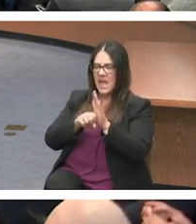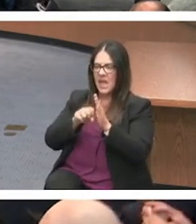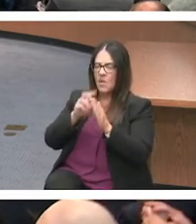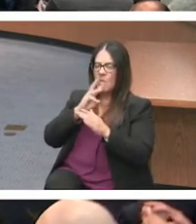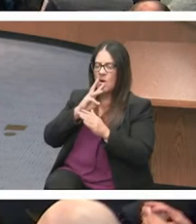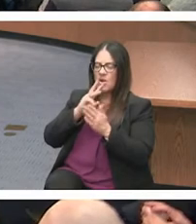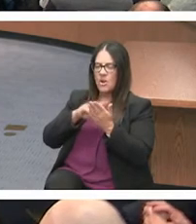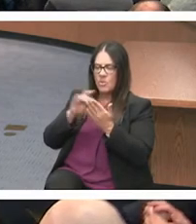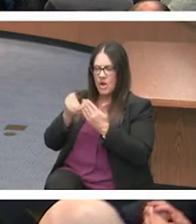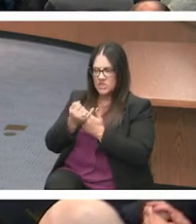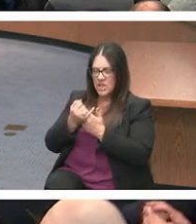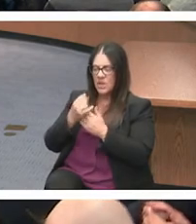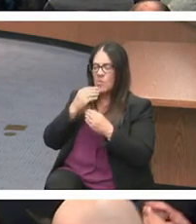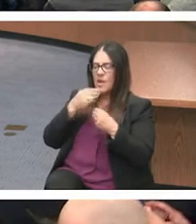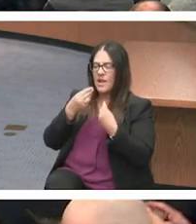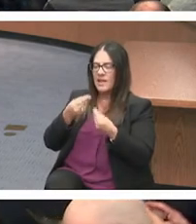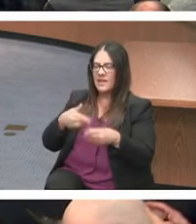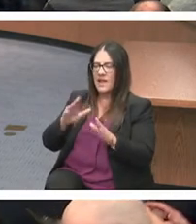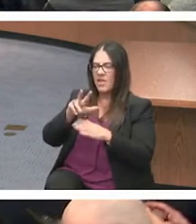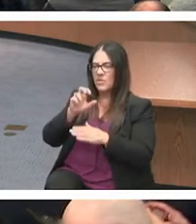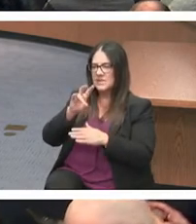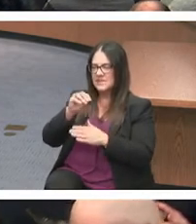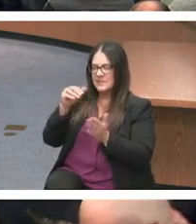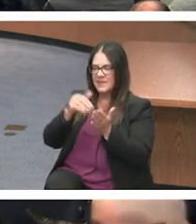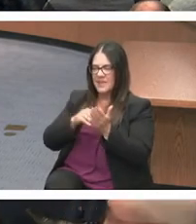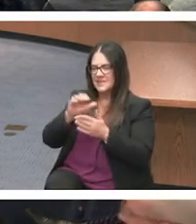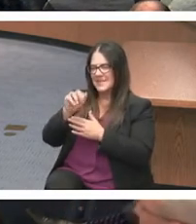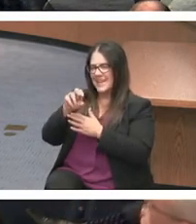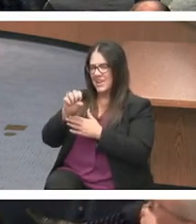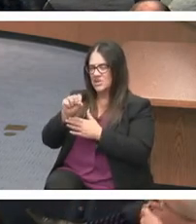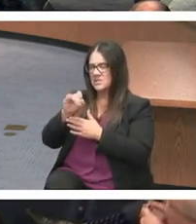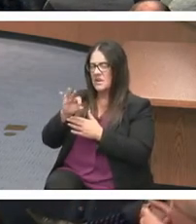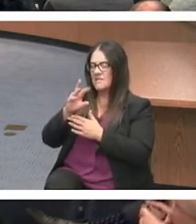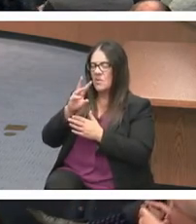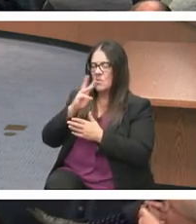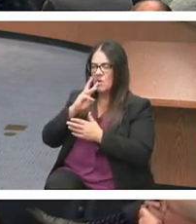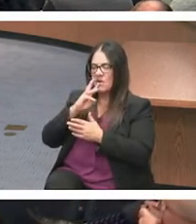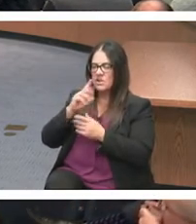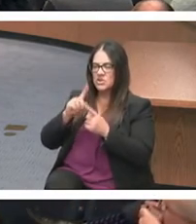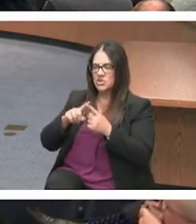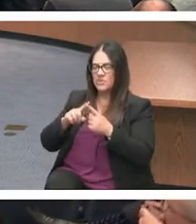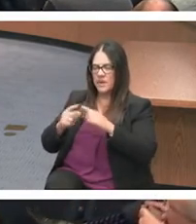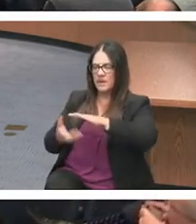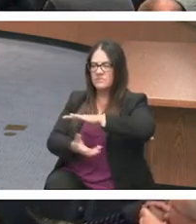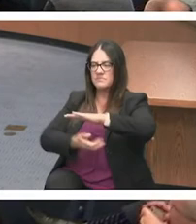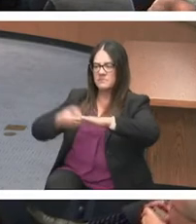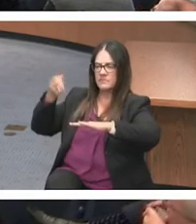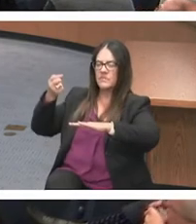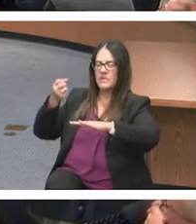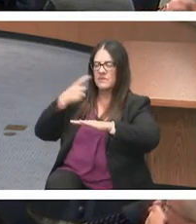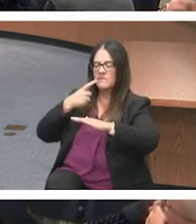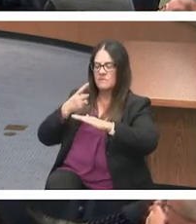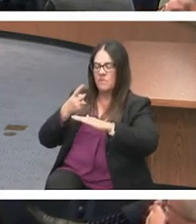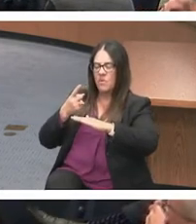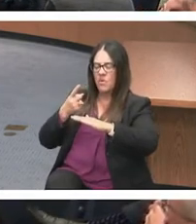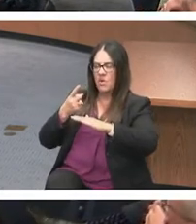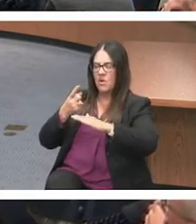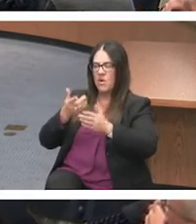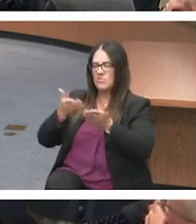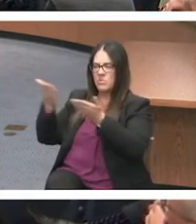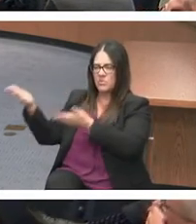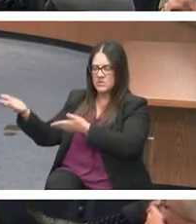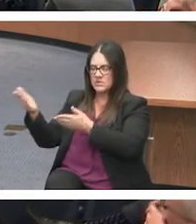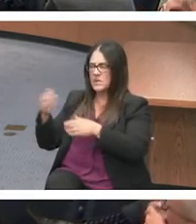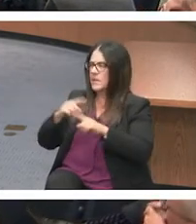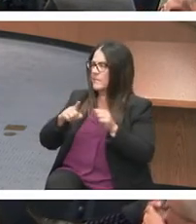allow for 370,000 additional acre feet of water to be exported. And the fourth climate change assessment for California